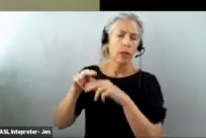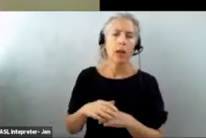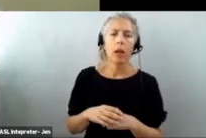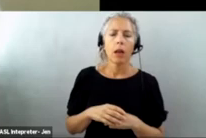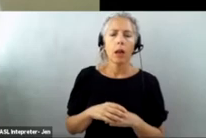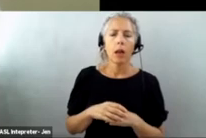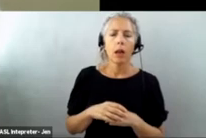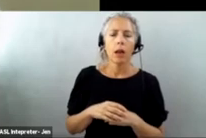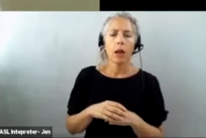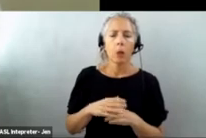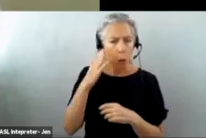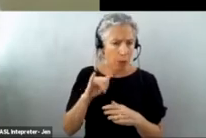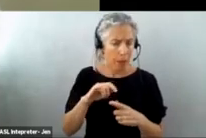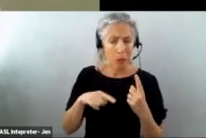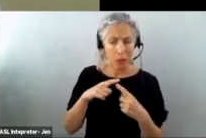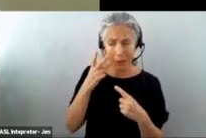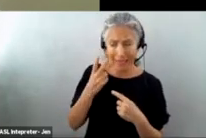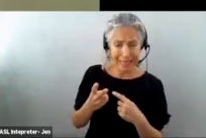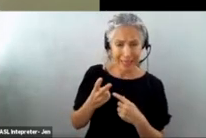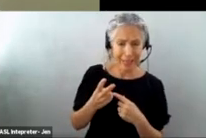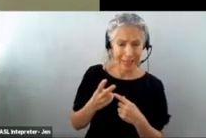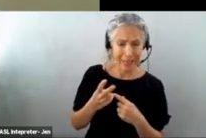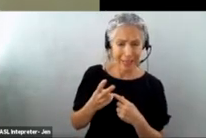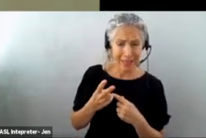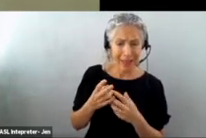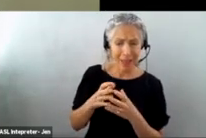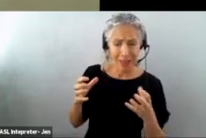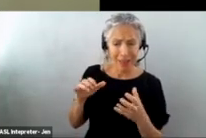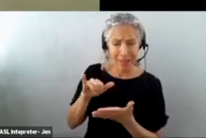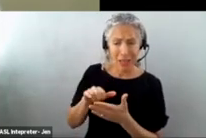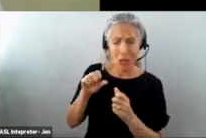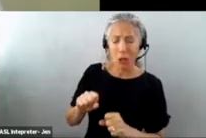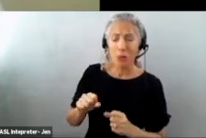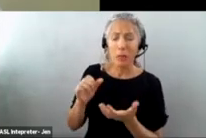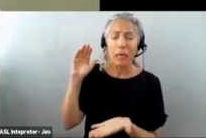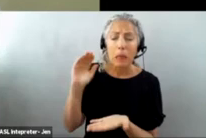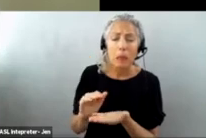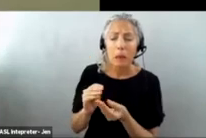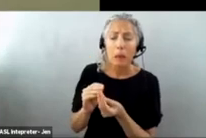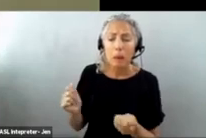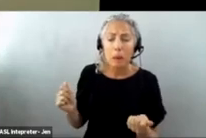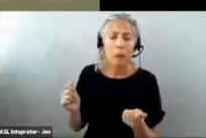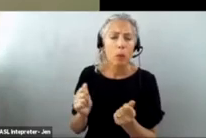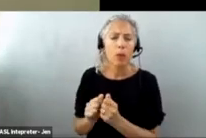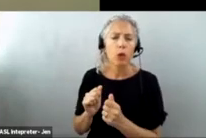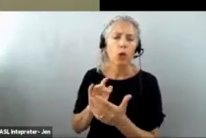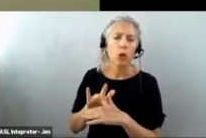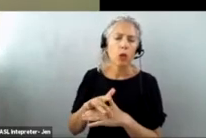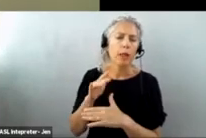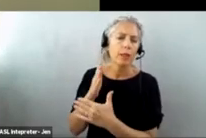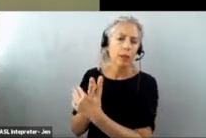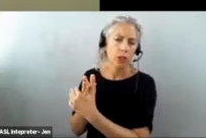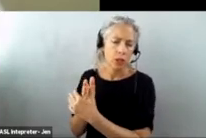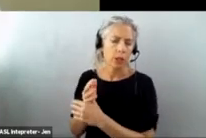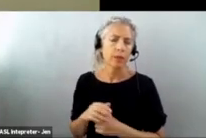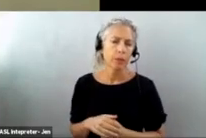it, then you understand that much of this could have been ameliorated with early intervention. I think that's what really